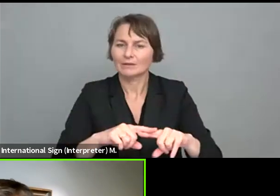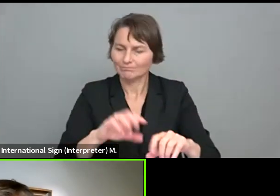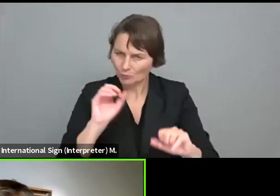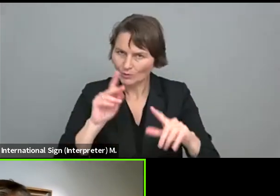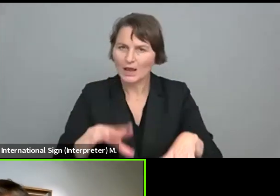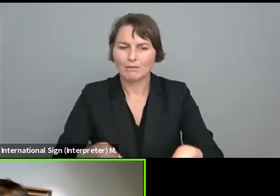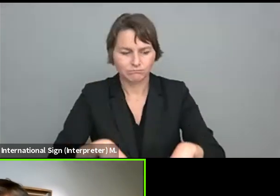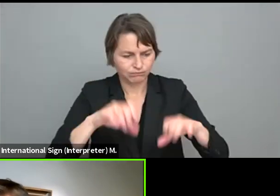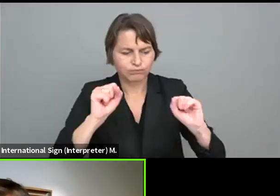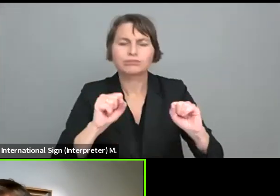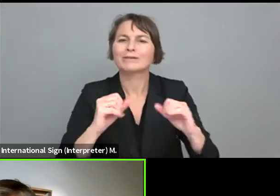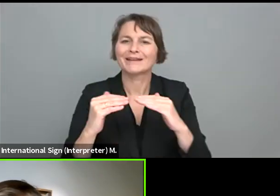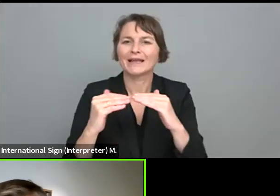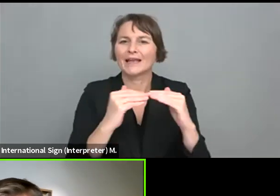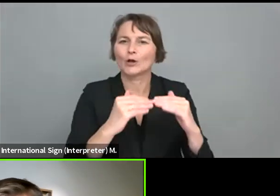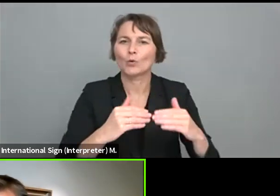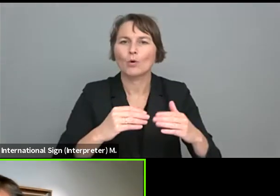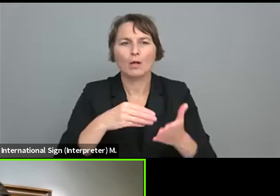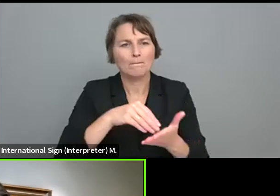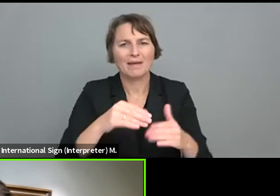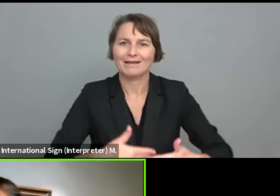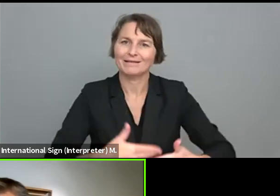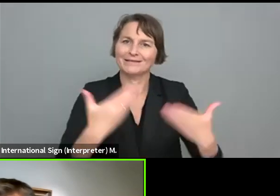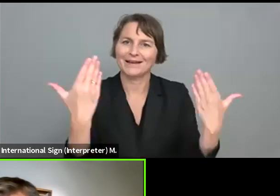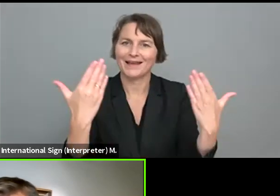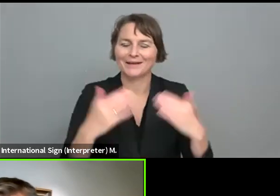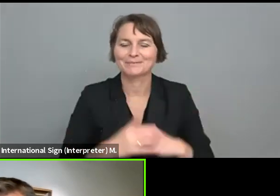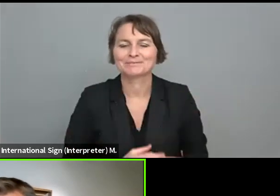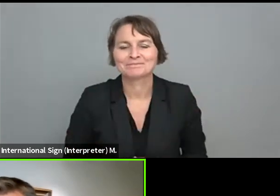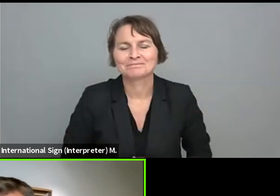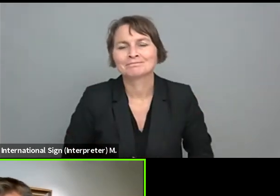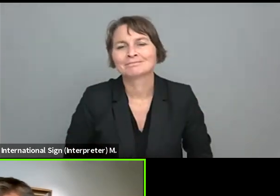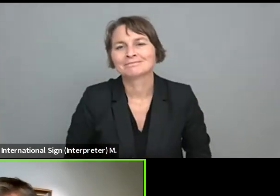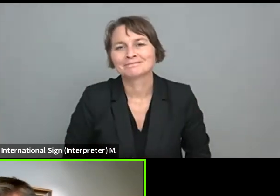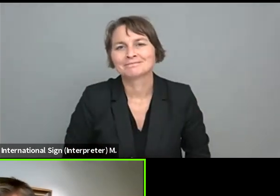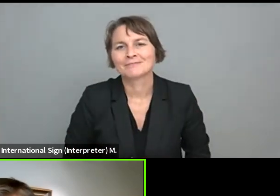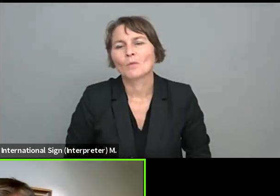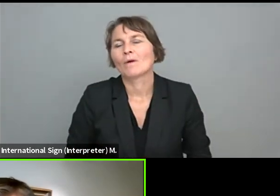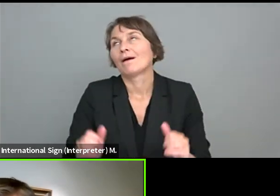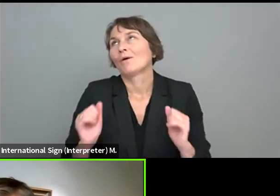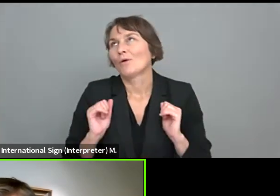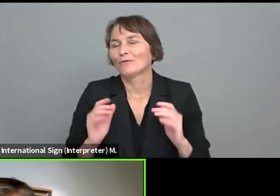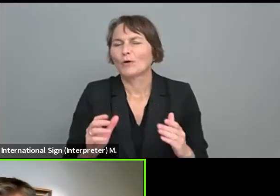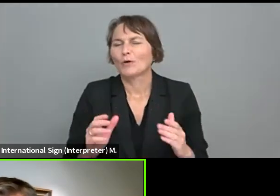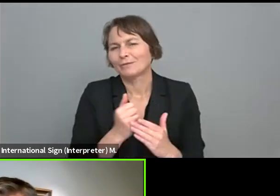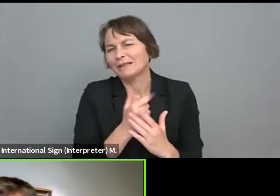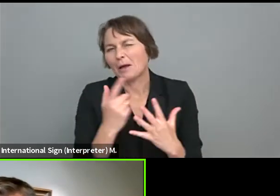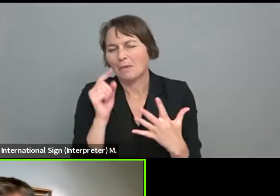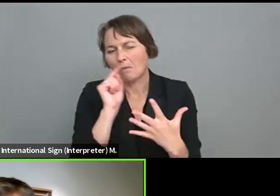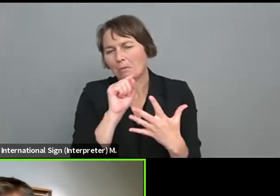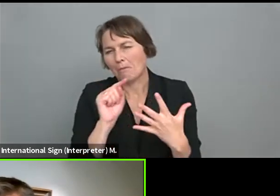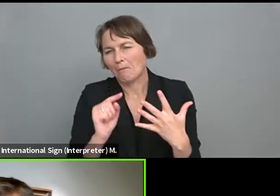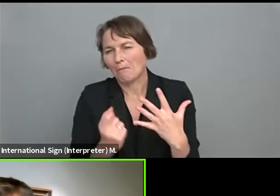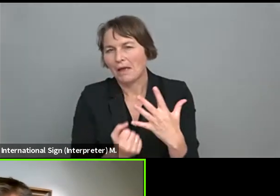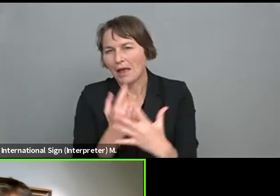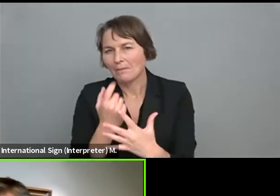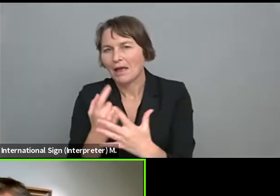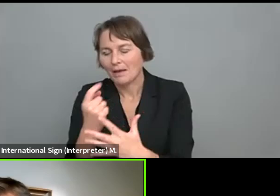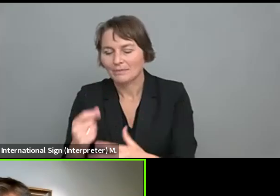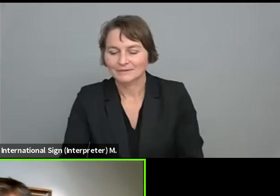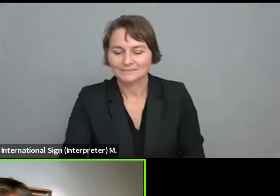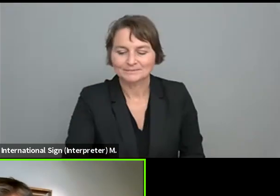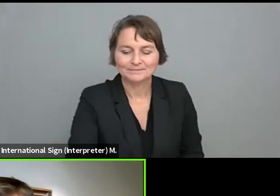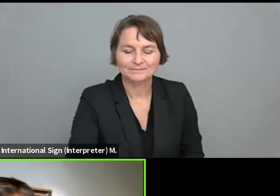Well, a number of factors, of course, but there's been a growing momentum on gender equality in Iceland ever since